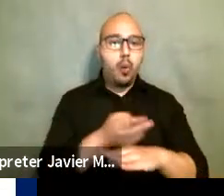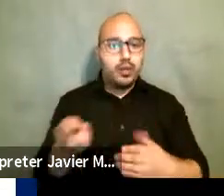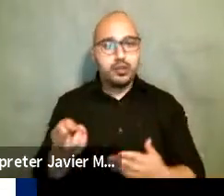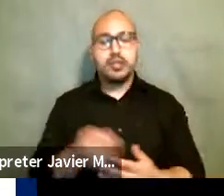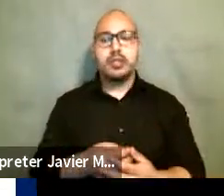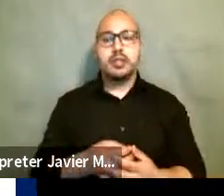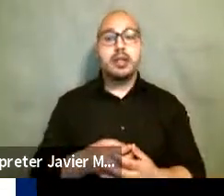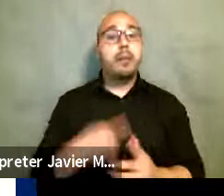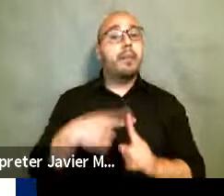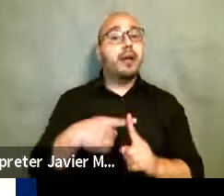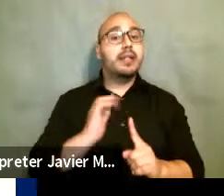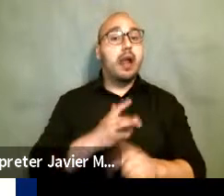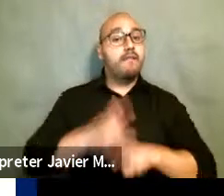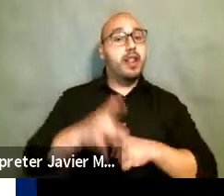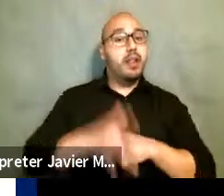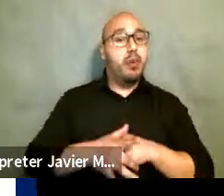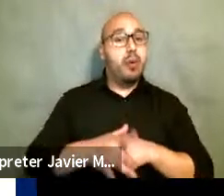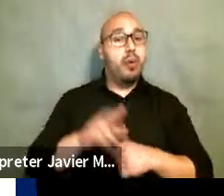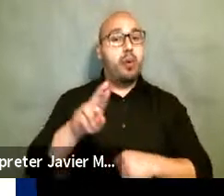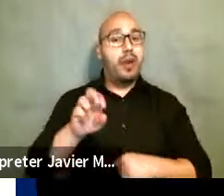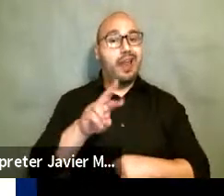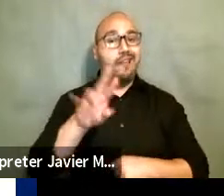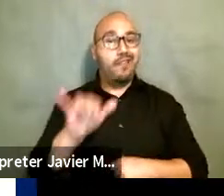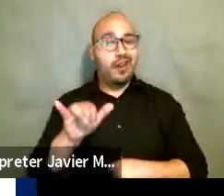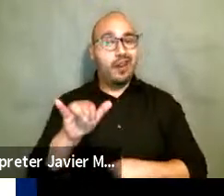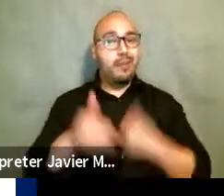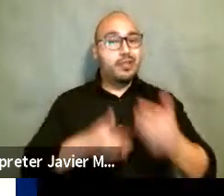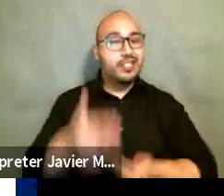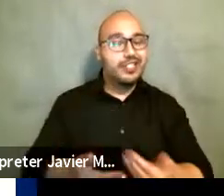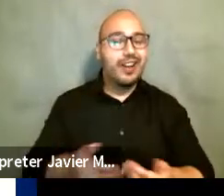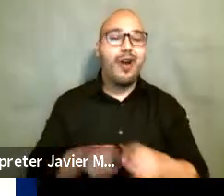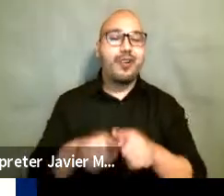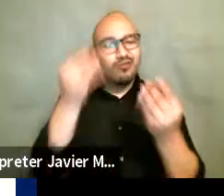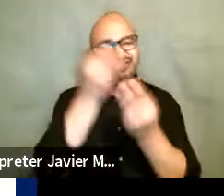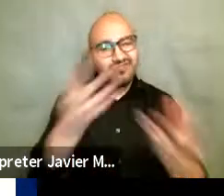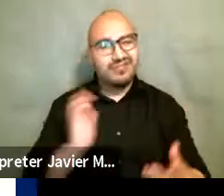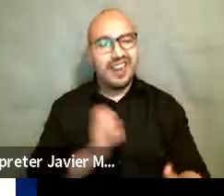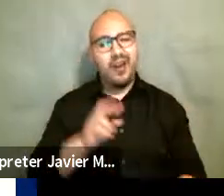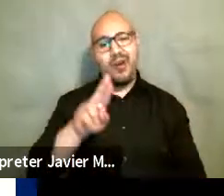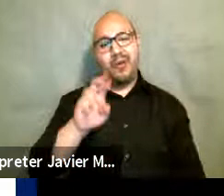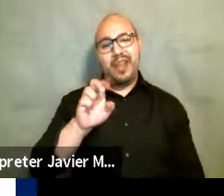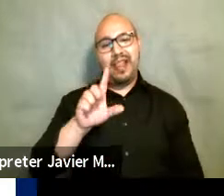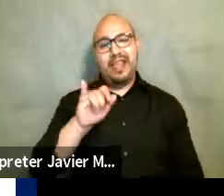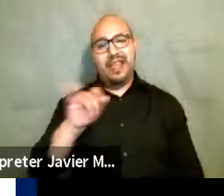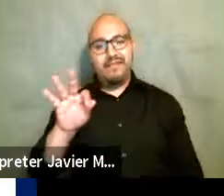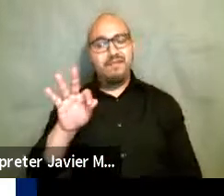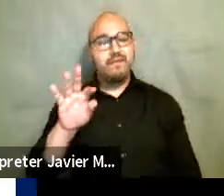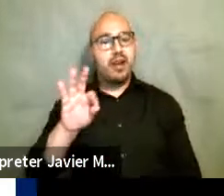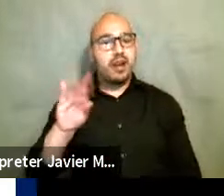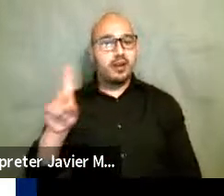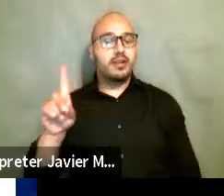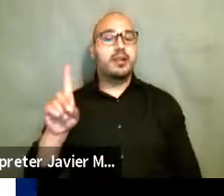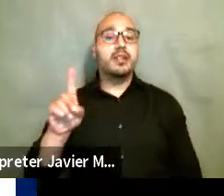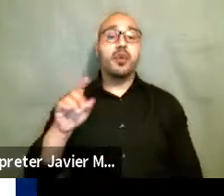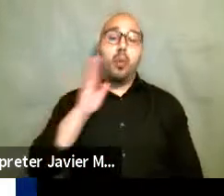the available recovery procedures, as well as our relief fund. So we will have training starting for that in February. So